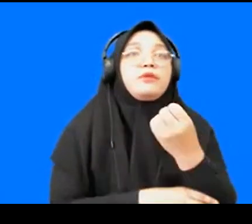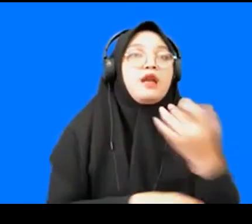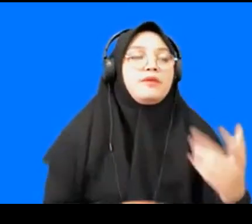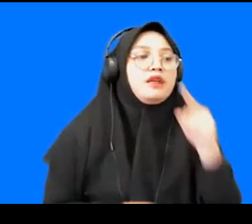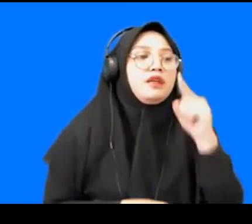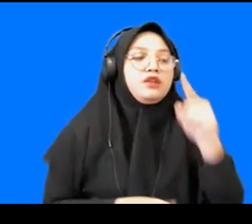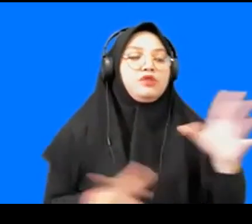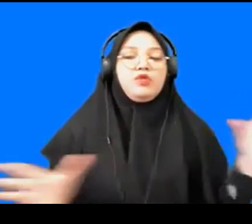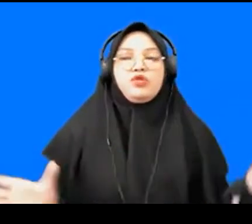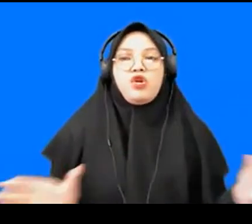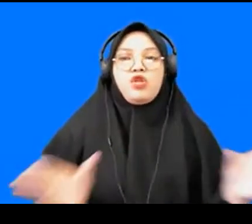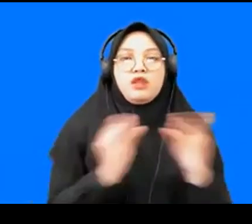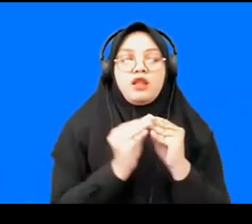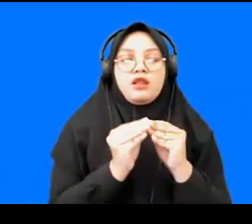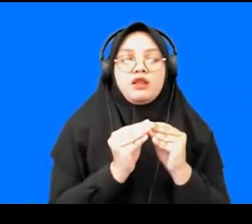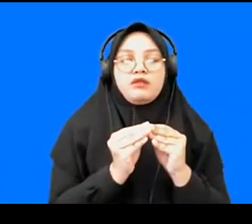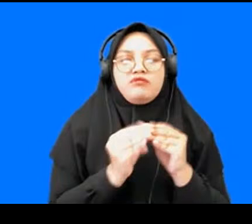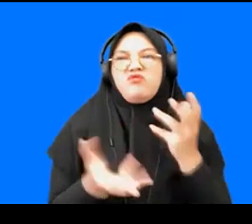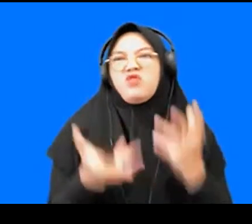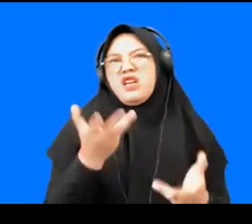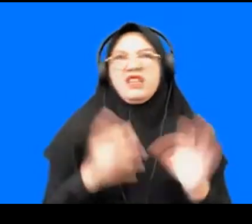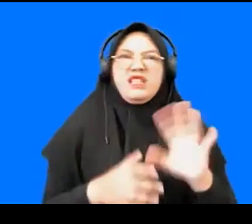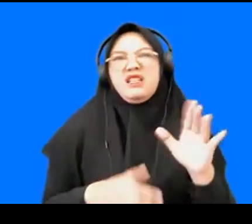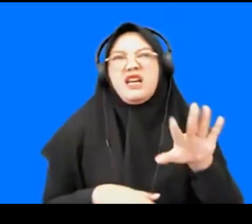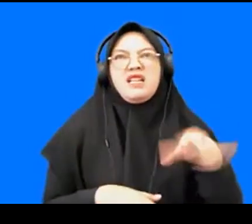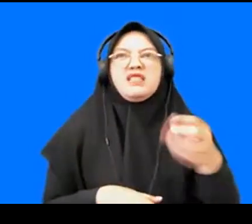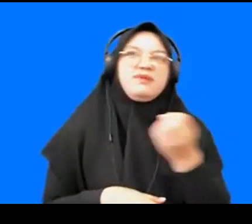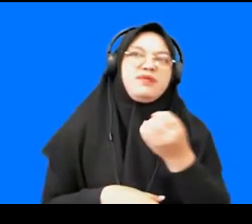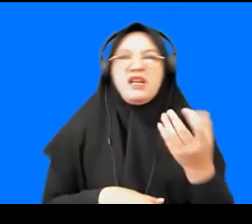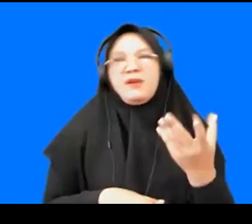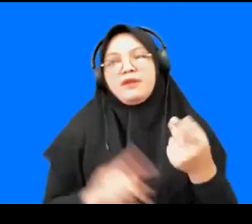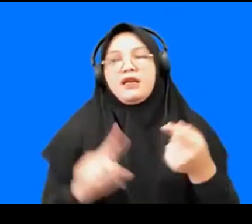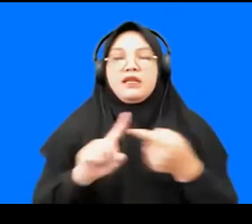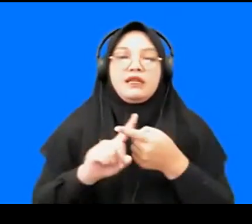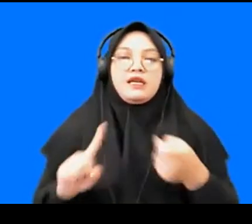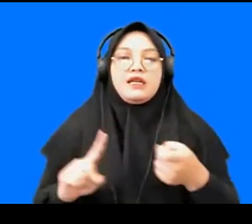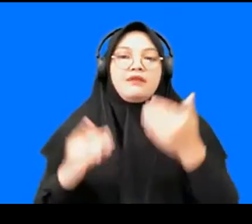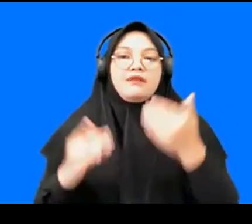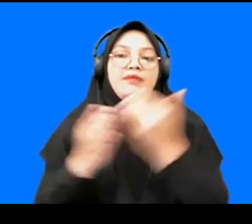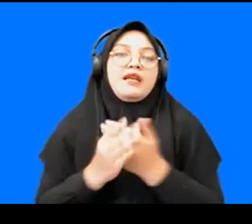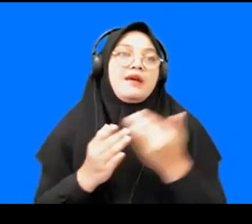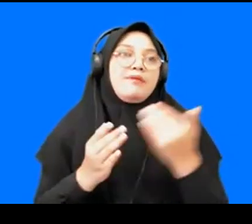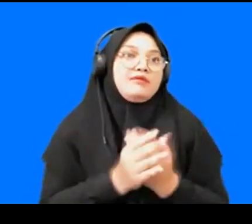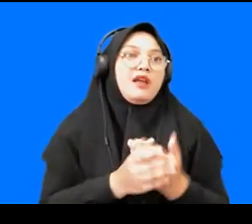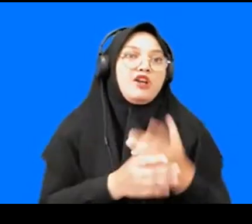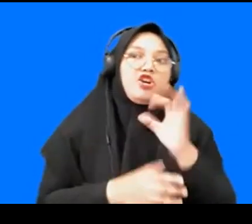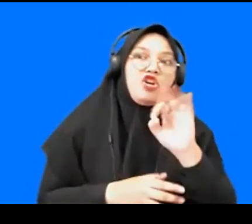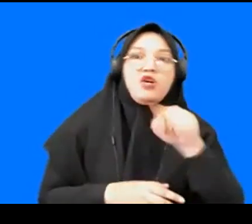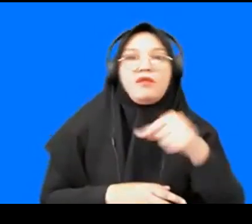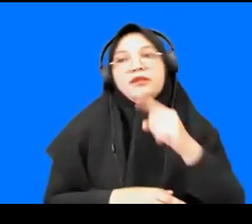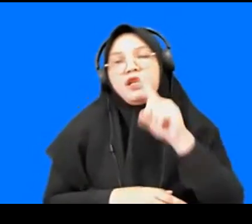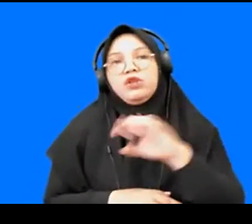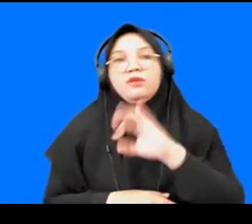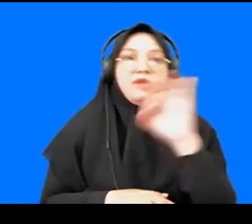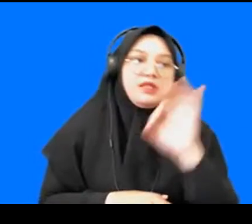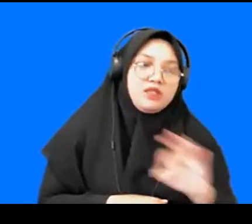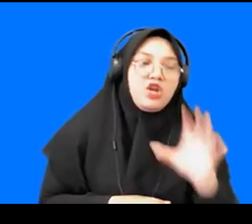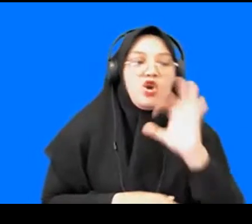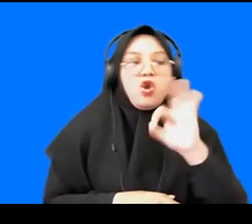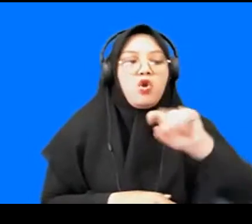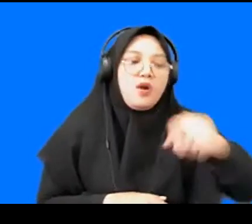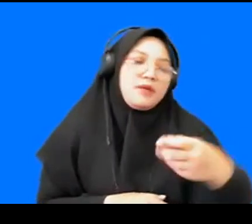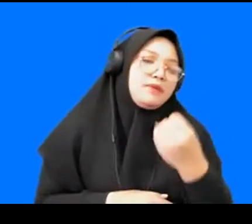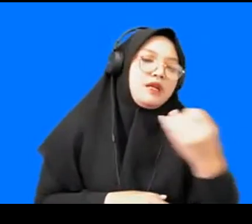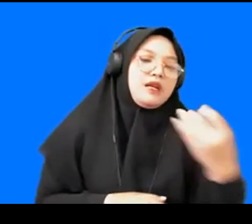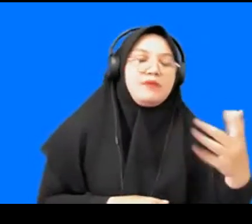of their income. It's like 0.1% or 0%, 1%. If you will remember, Warren Buffett said, it's